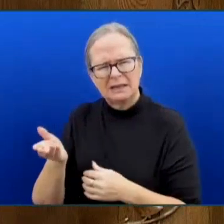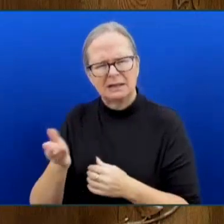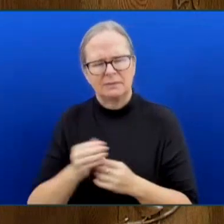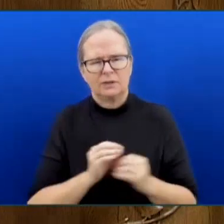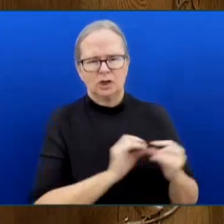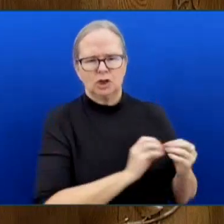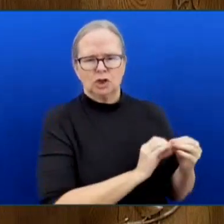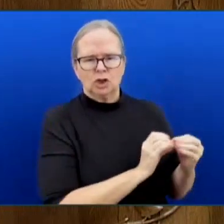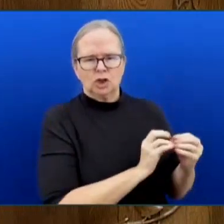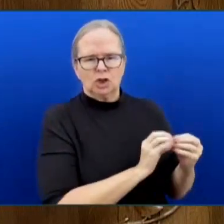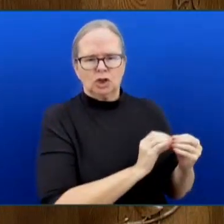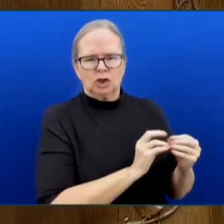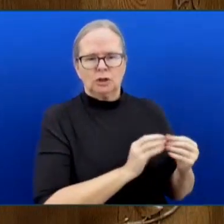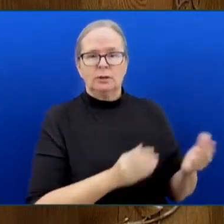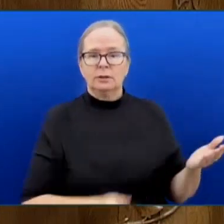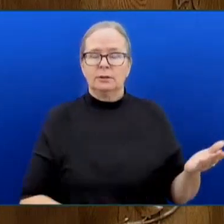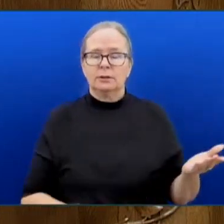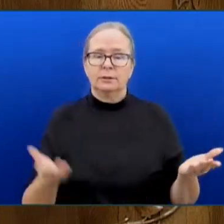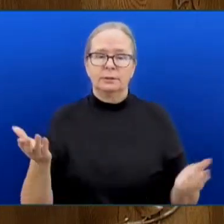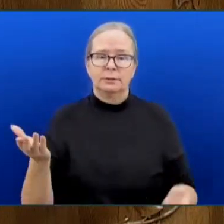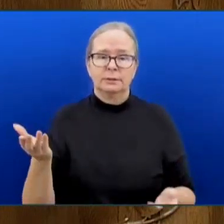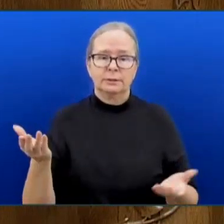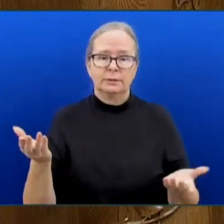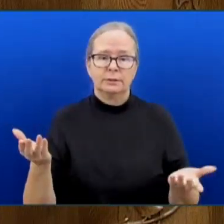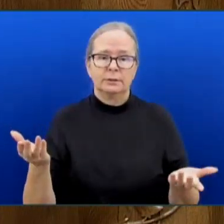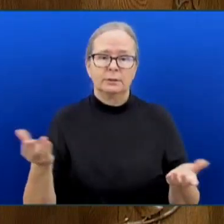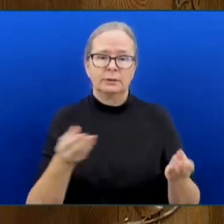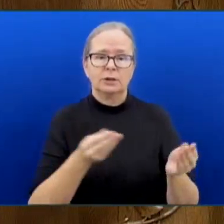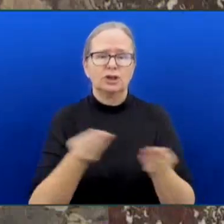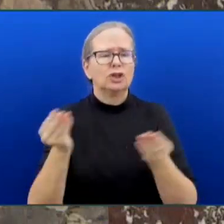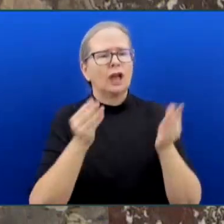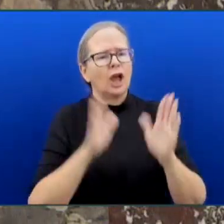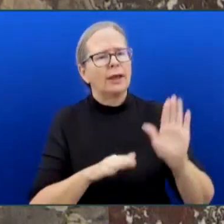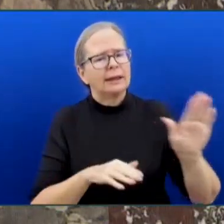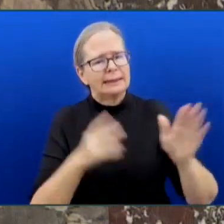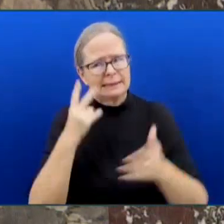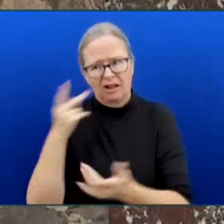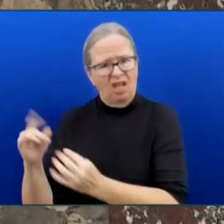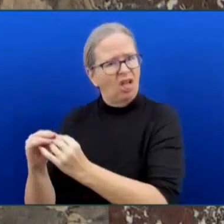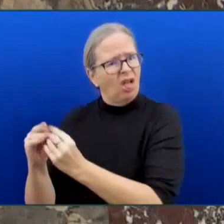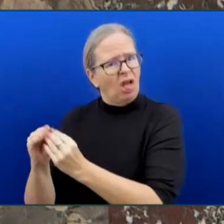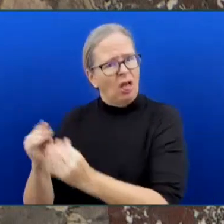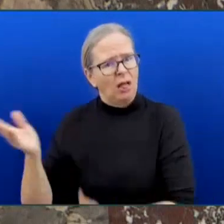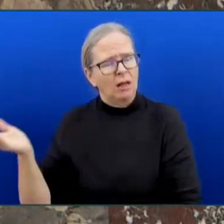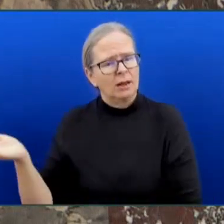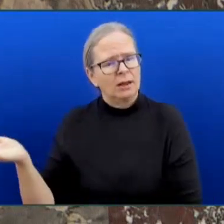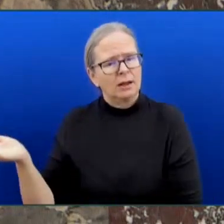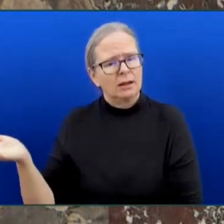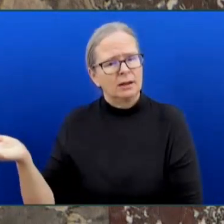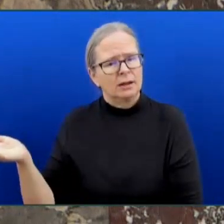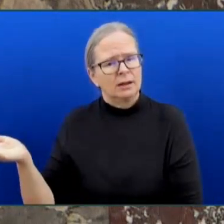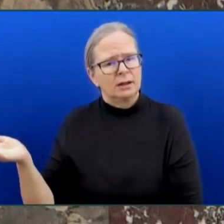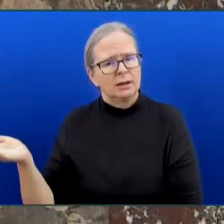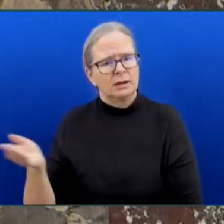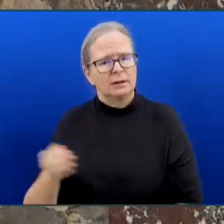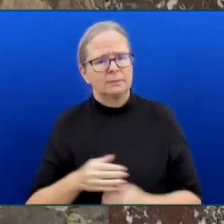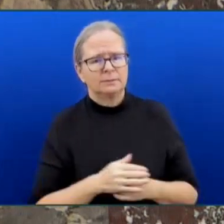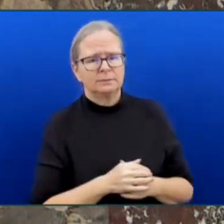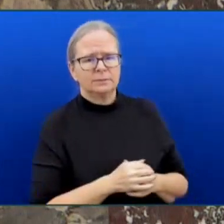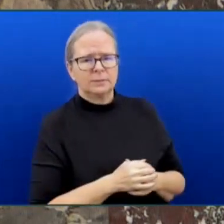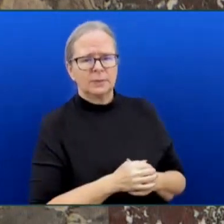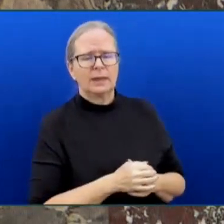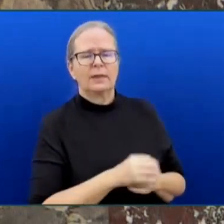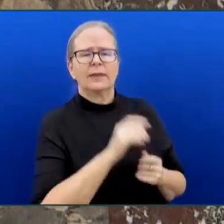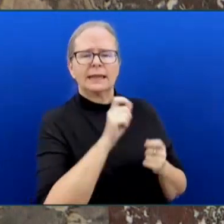Members. Premier has the floor. These are the exact projects that the members on the other side were railing against yesterday in